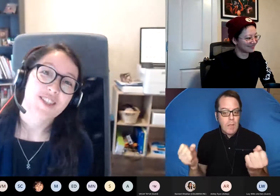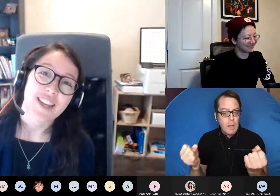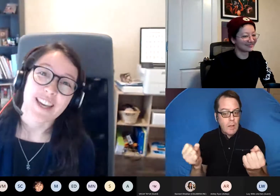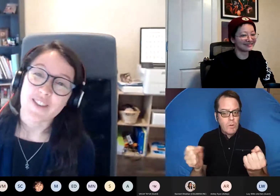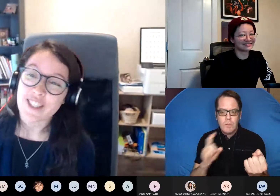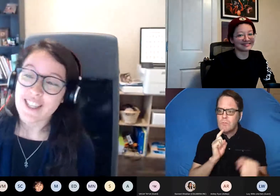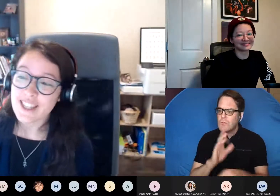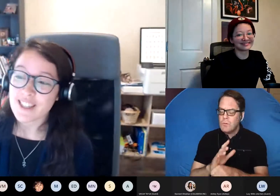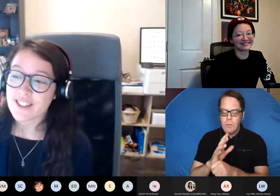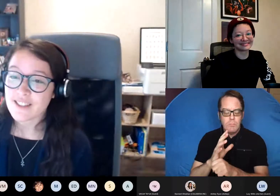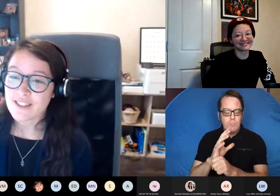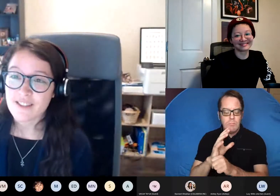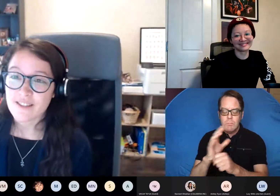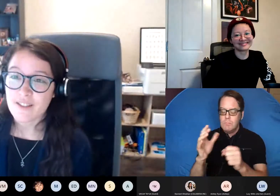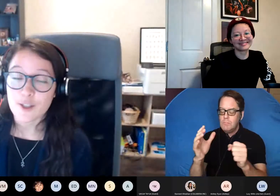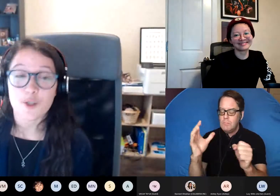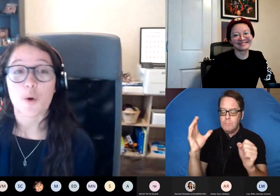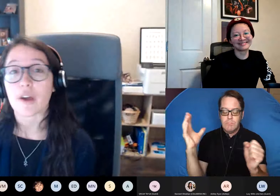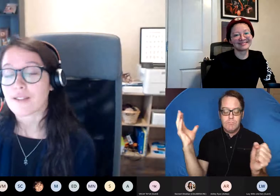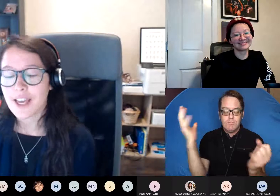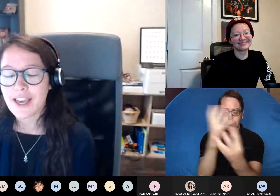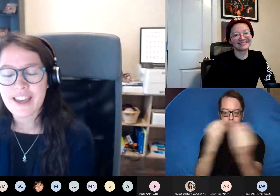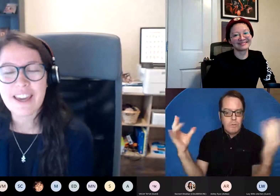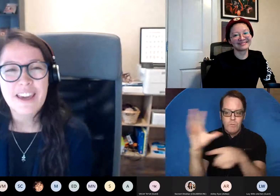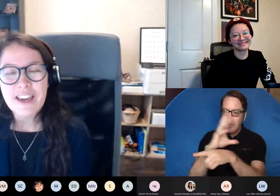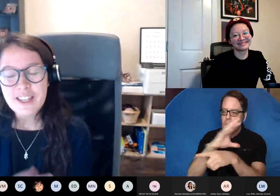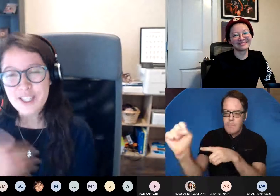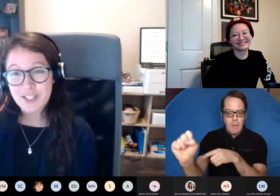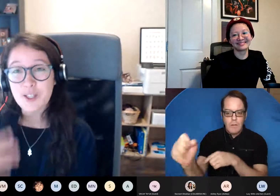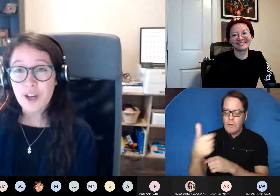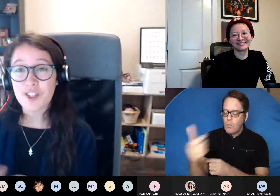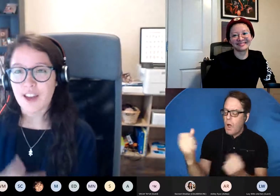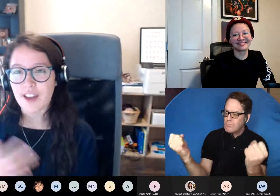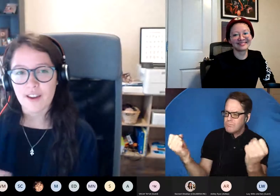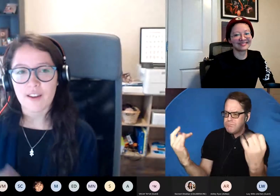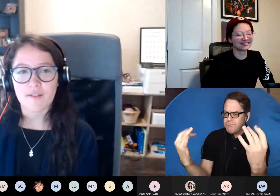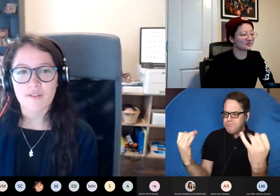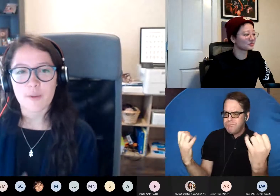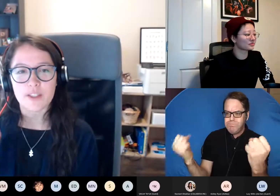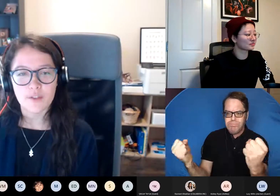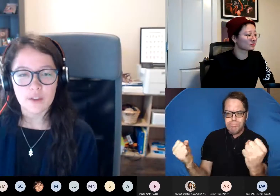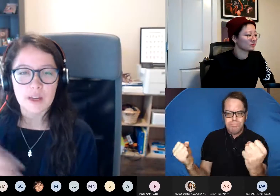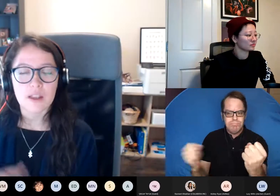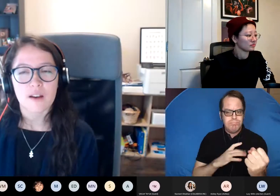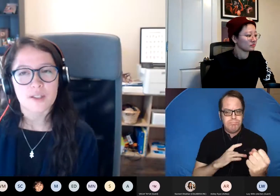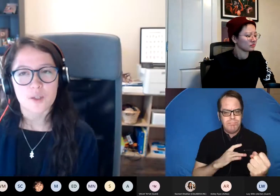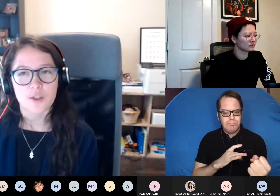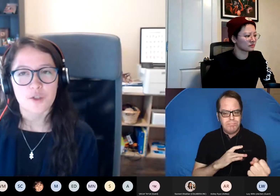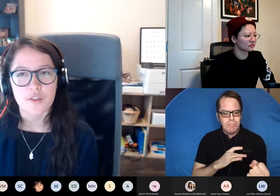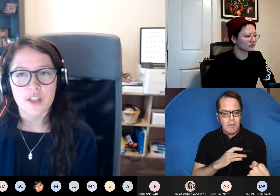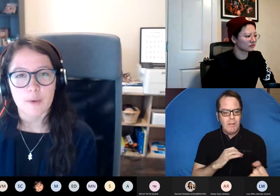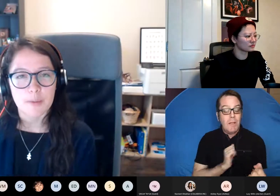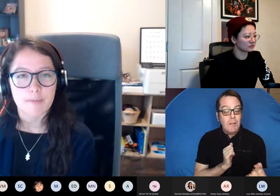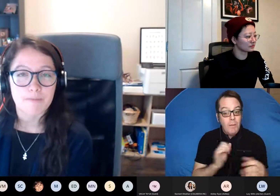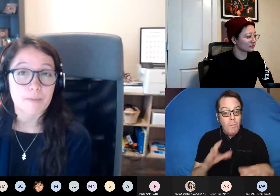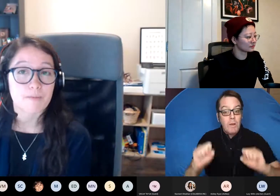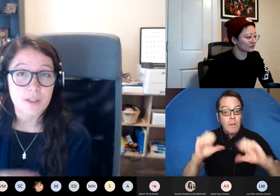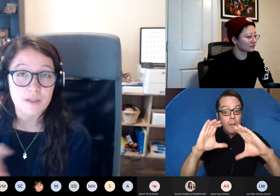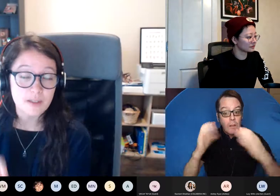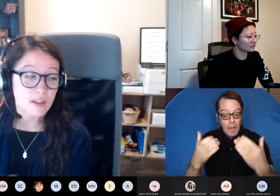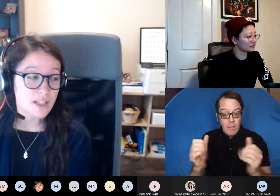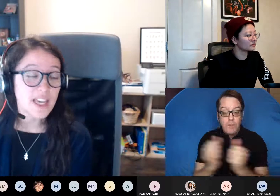to watch, and it really is a joy to watch it. I found myself in many classes where Sophie and I